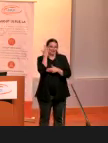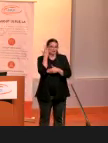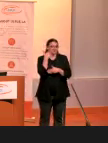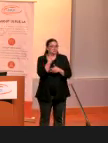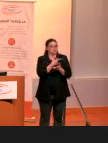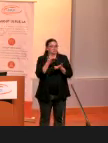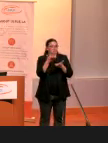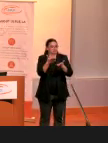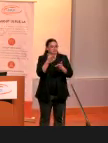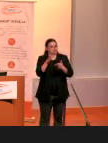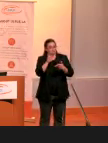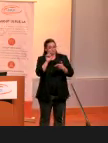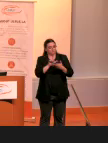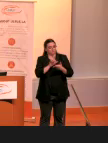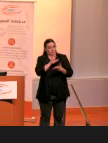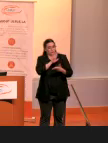that lower range.